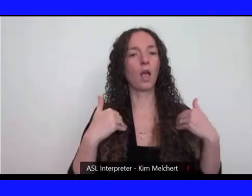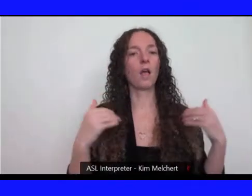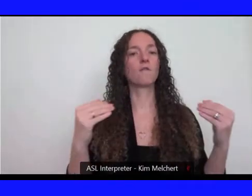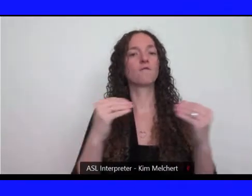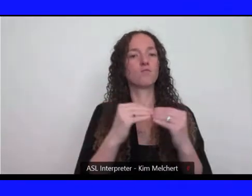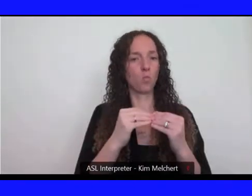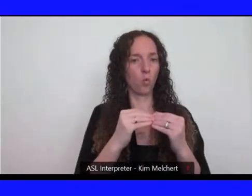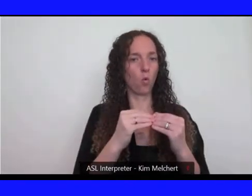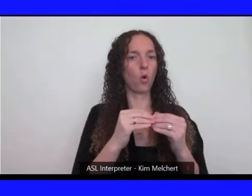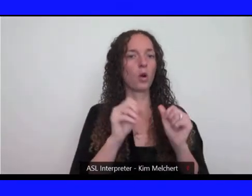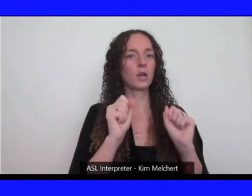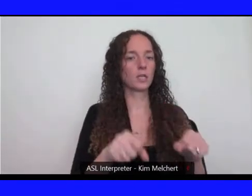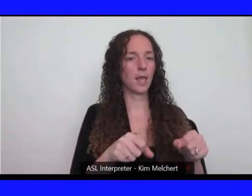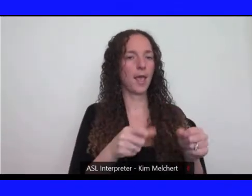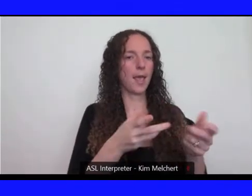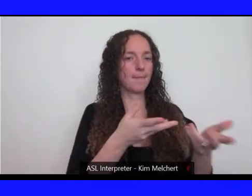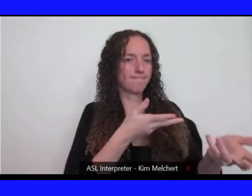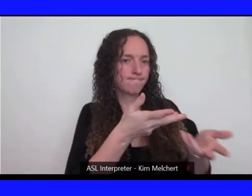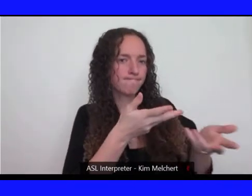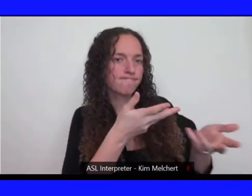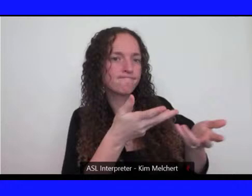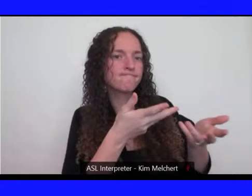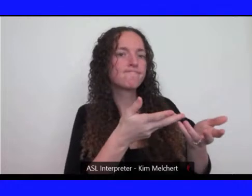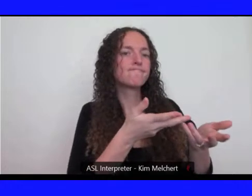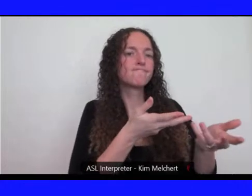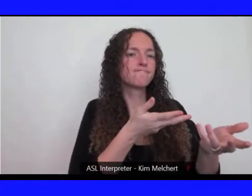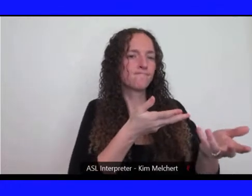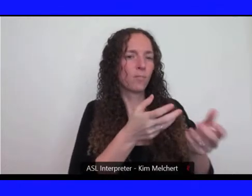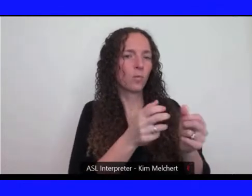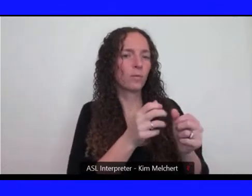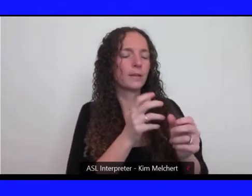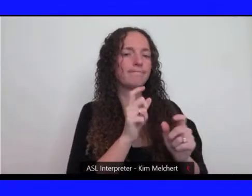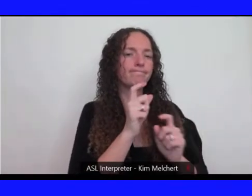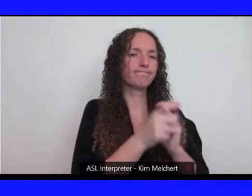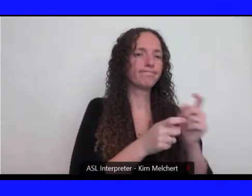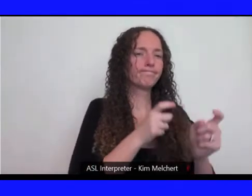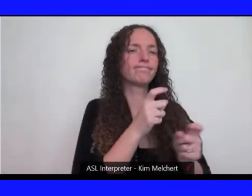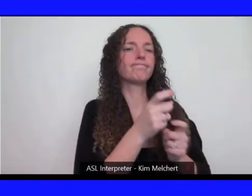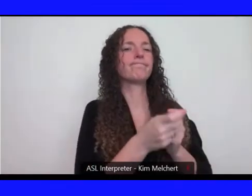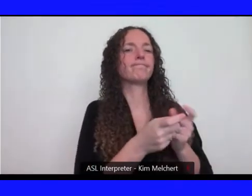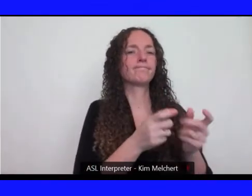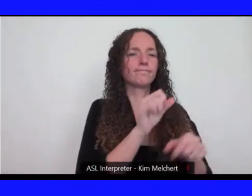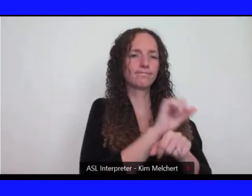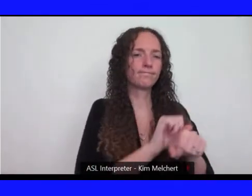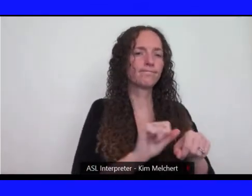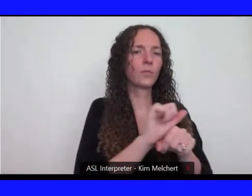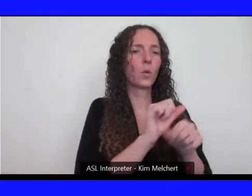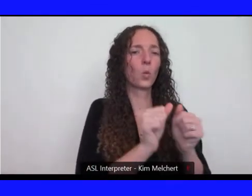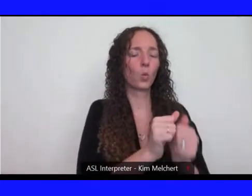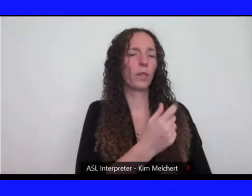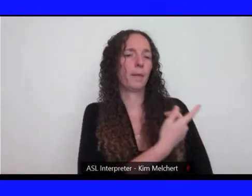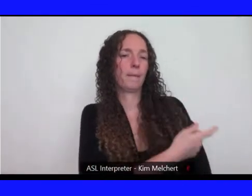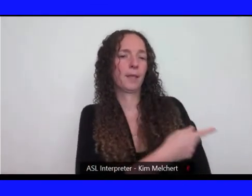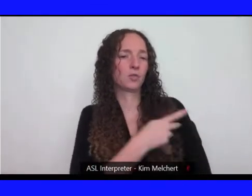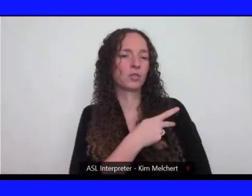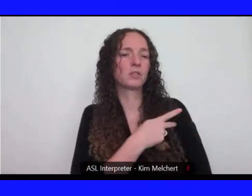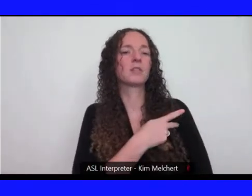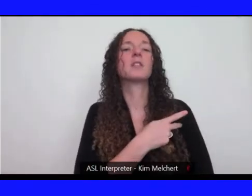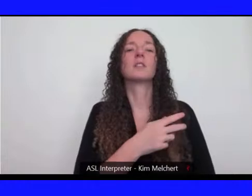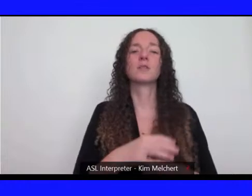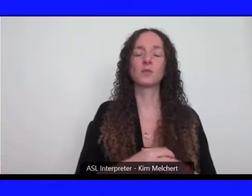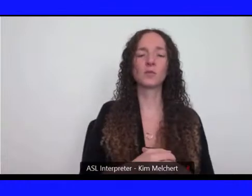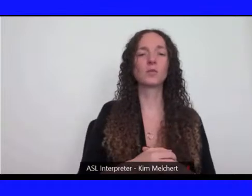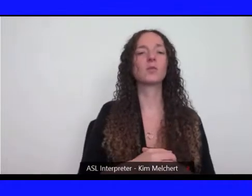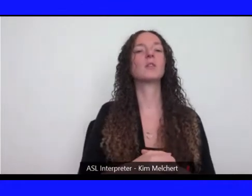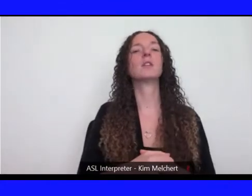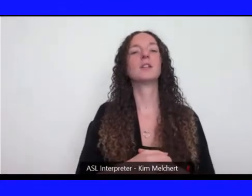has mentioned this multiple times, he hates seeing his patients through telemedicine. You can't develop that same rapport. You can't put your